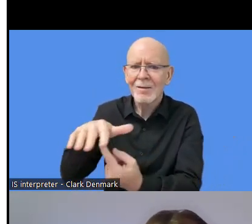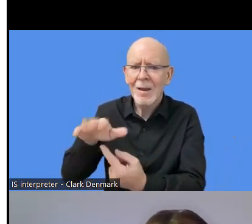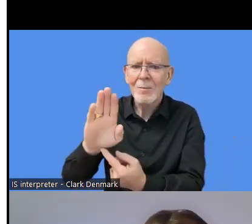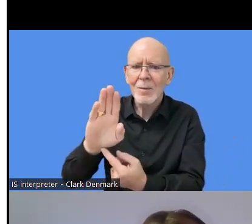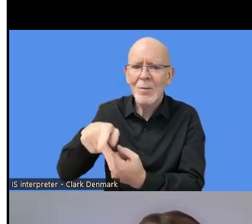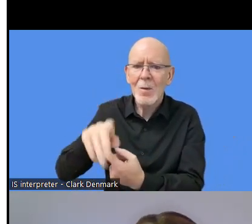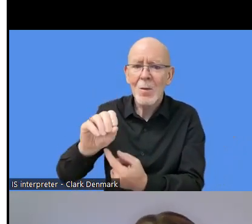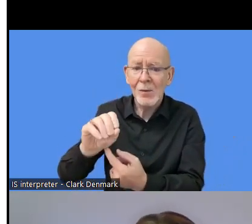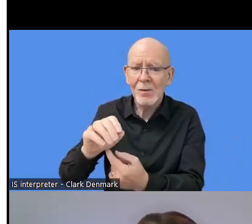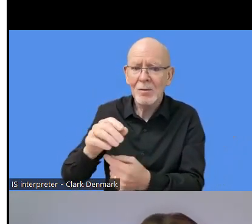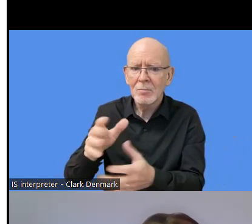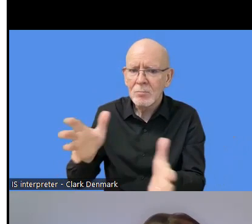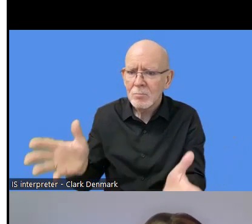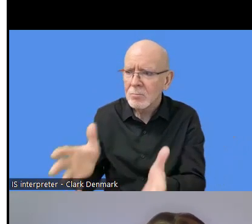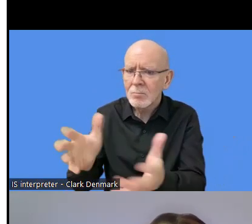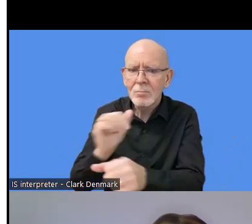is working in.